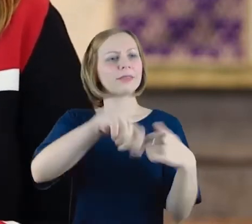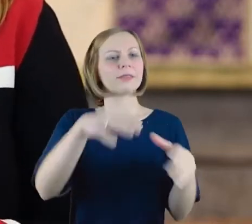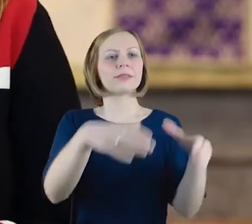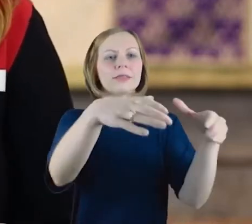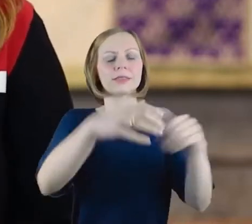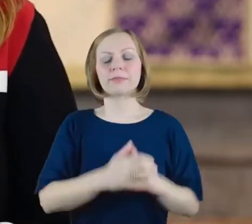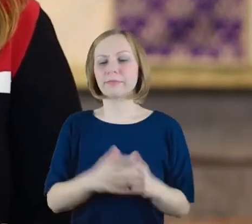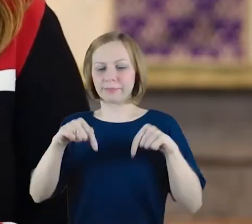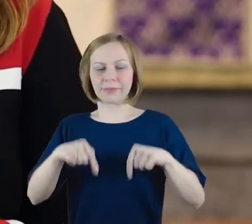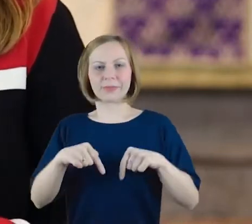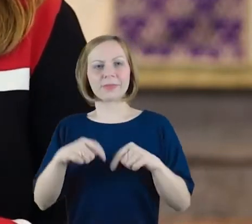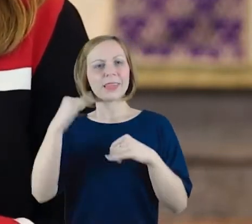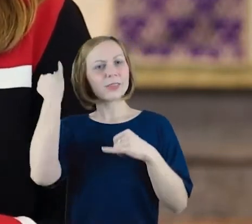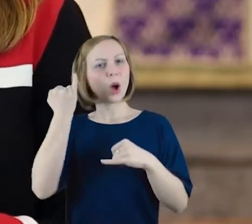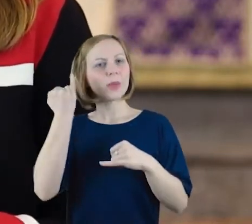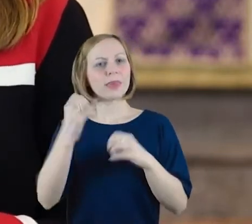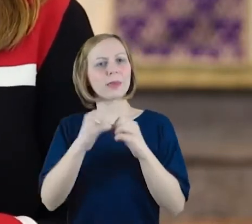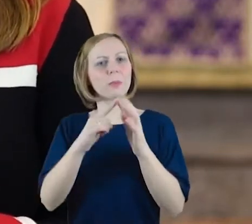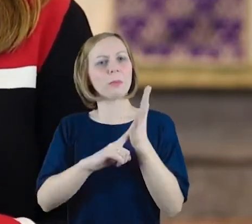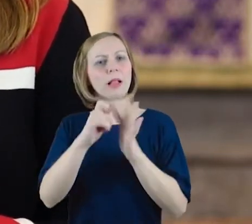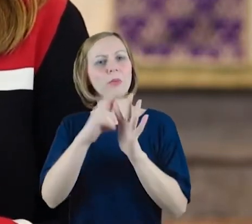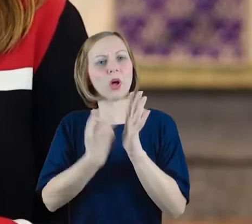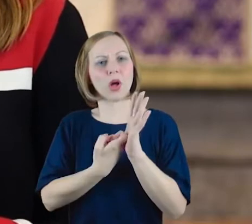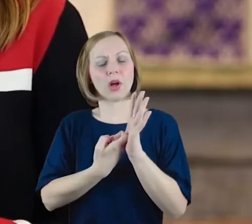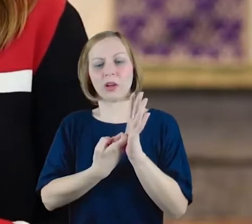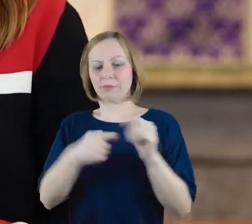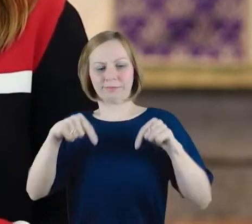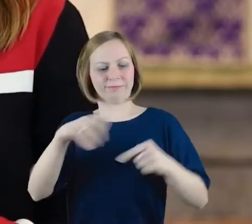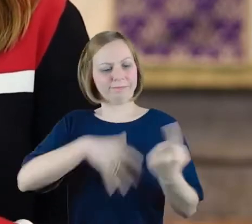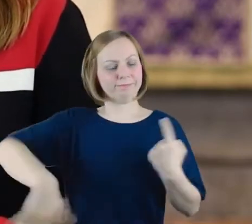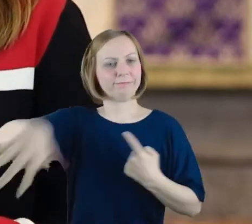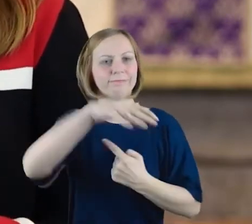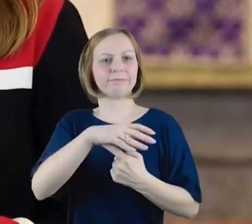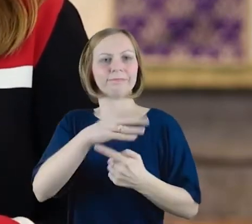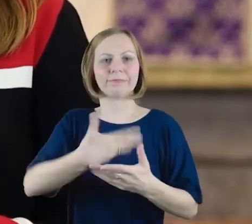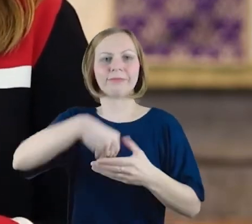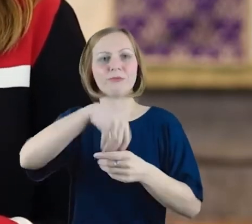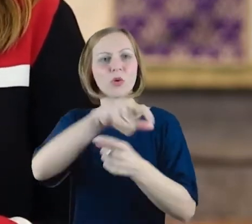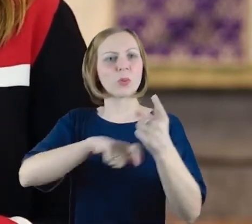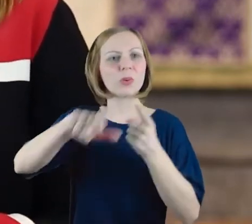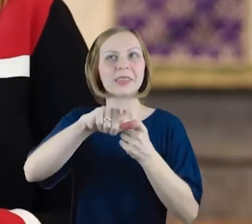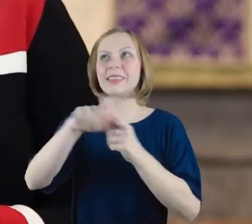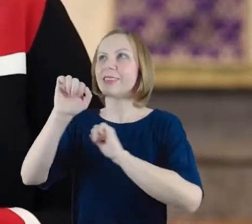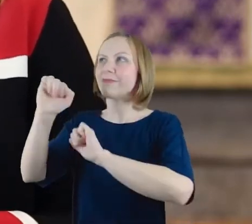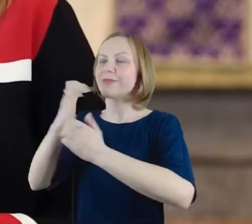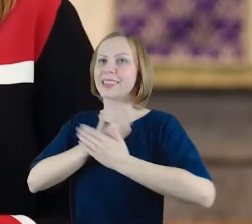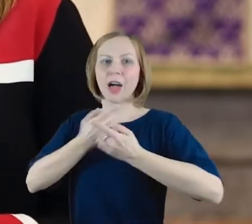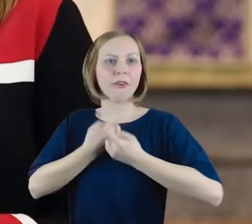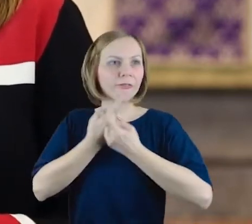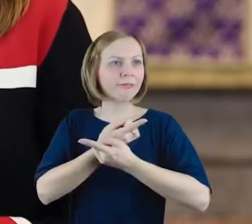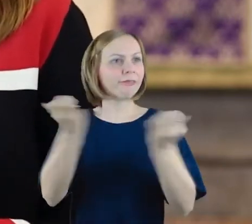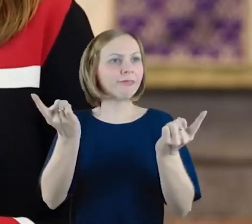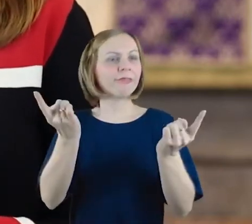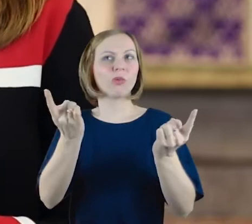Derbyshire, which has been a parish church witnessing to God's love in this community in good times and not so good times